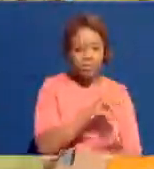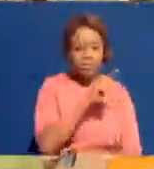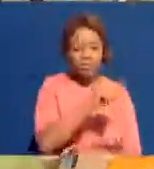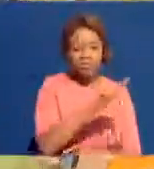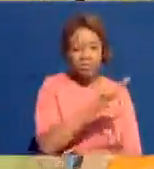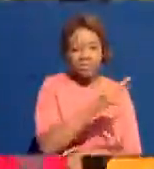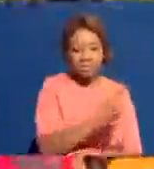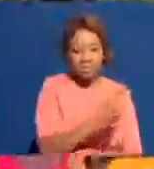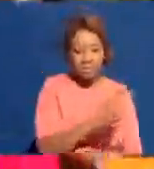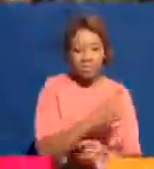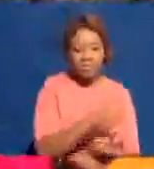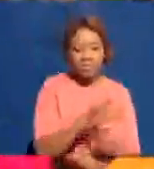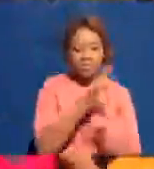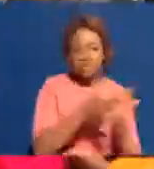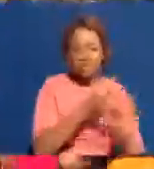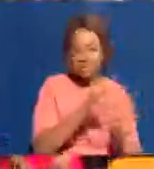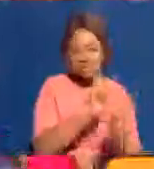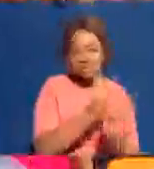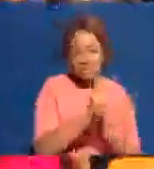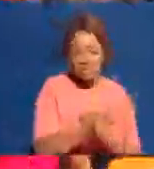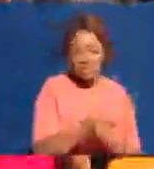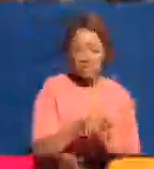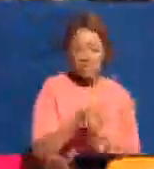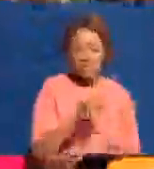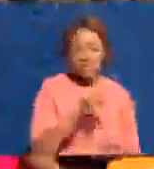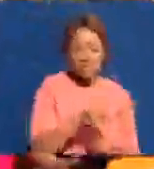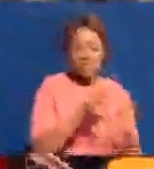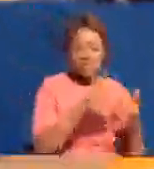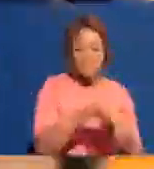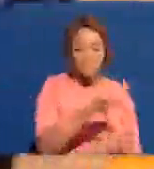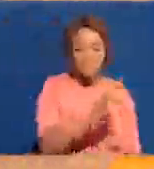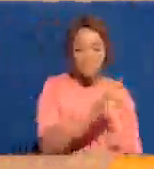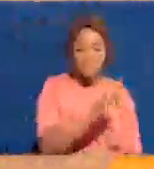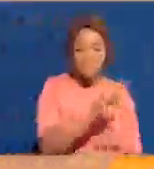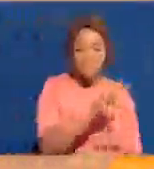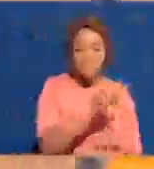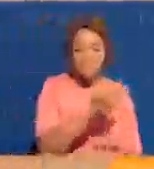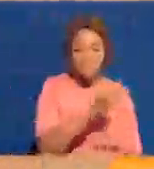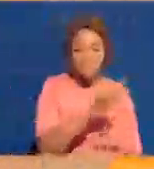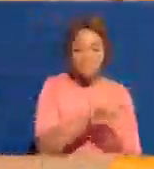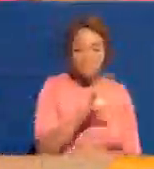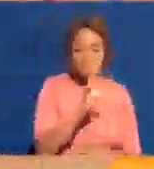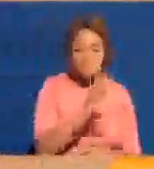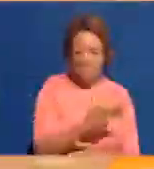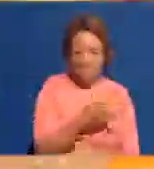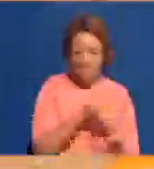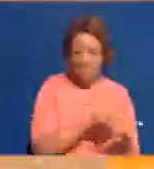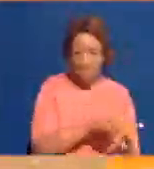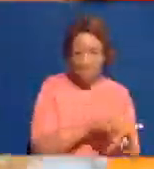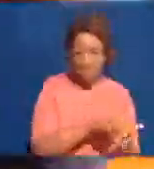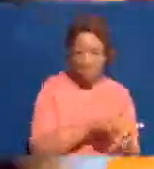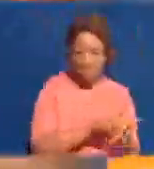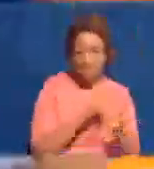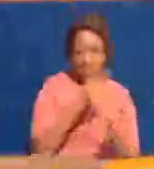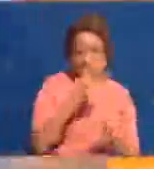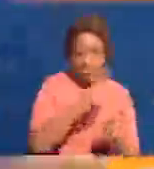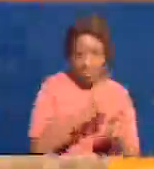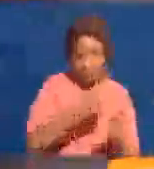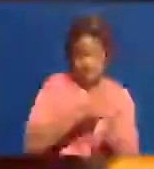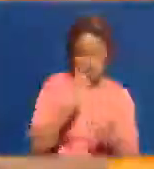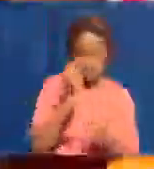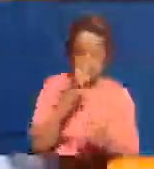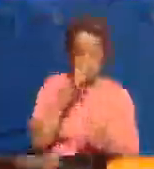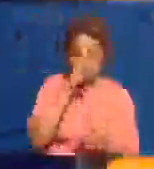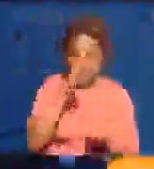33 minutes, 4.8 seconds, with Esther Borura of Mtongwe finishing third. Both Kenya Police and KDF used